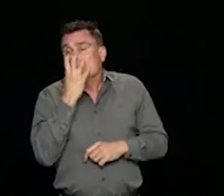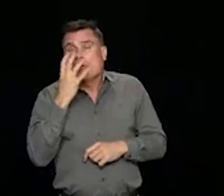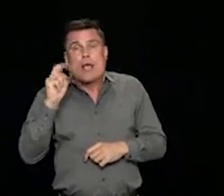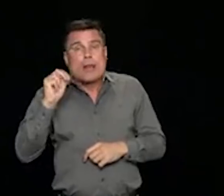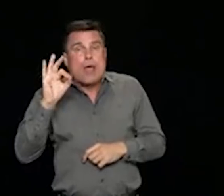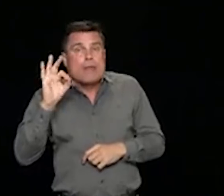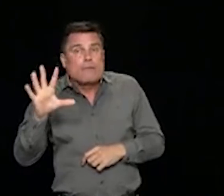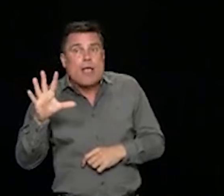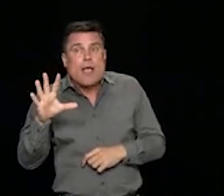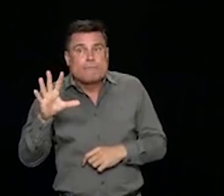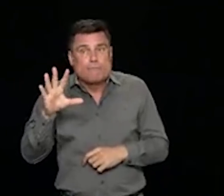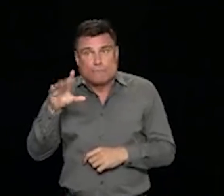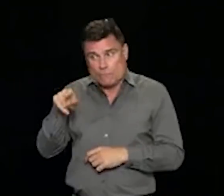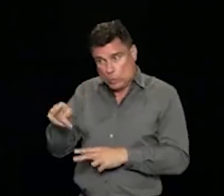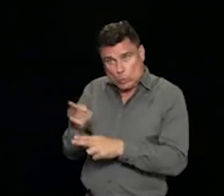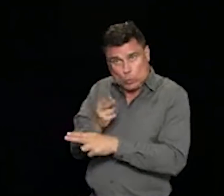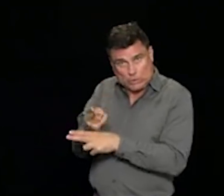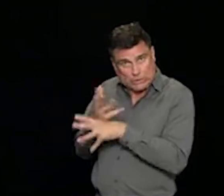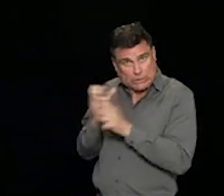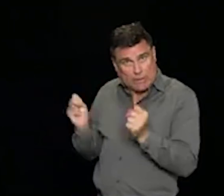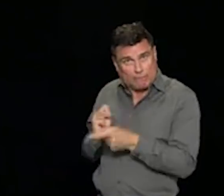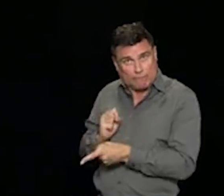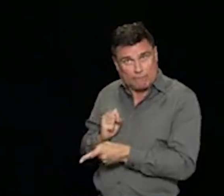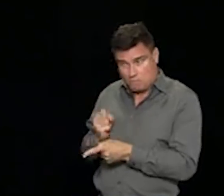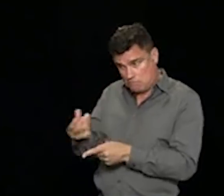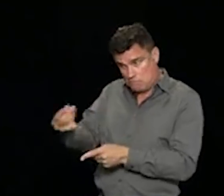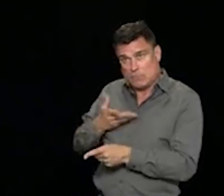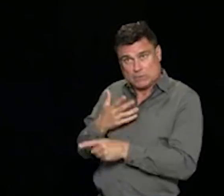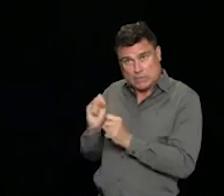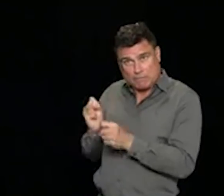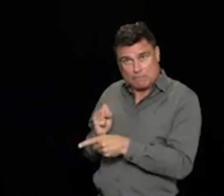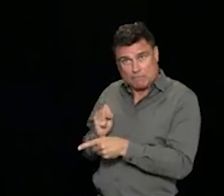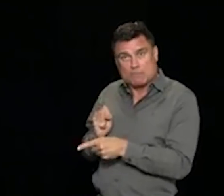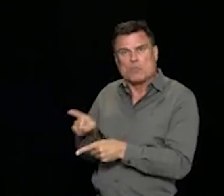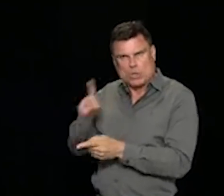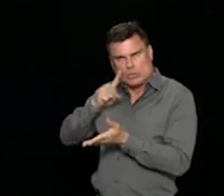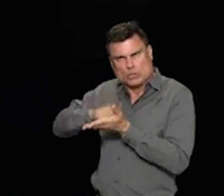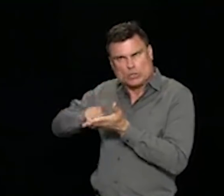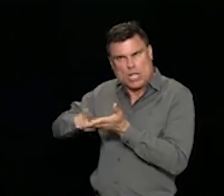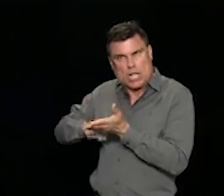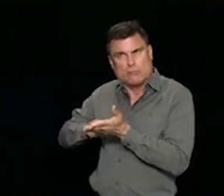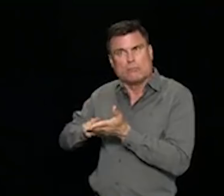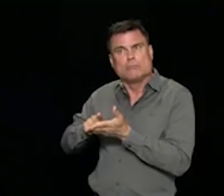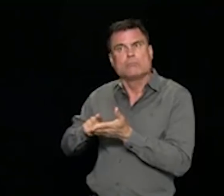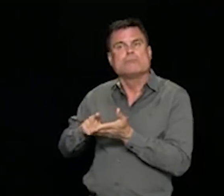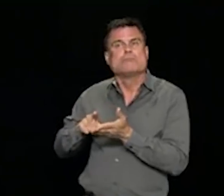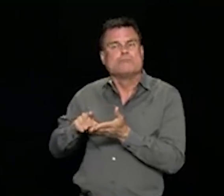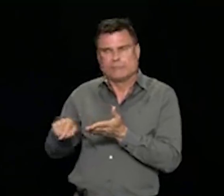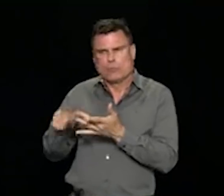manufacturers are in fact safe and effective from a filtration perspective.